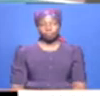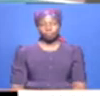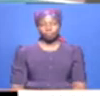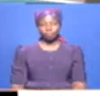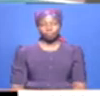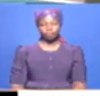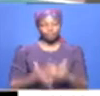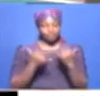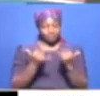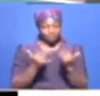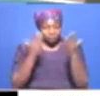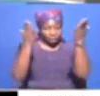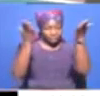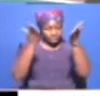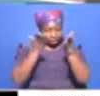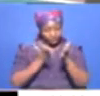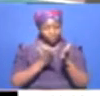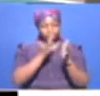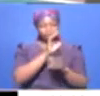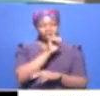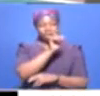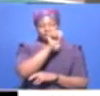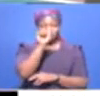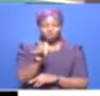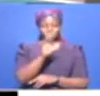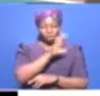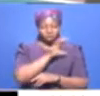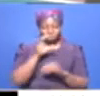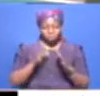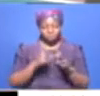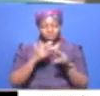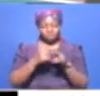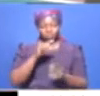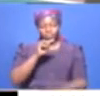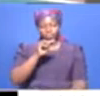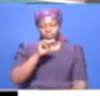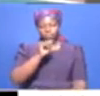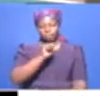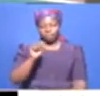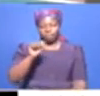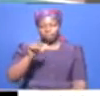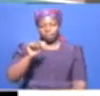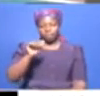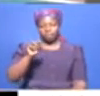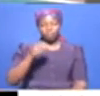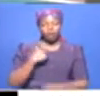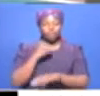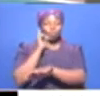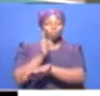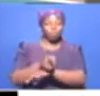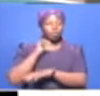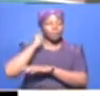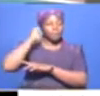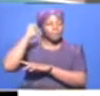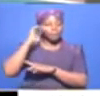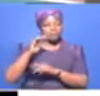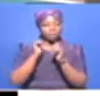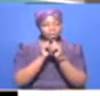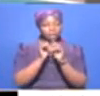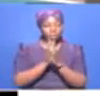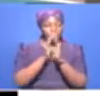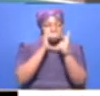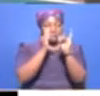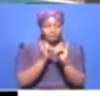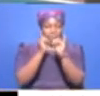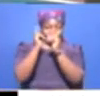Now, Rift Valley Regional Commissioner Maalim Mohammed has warned politicians and individuals involved in organized